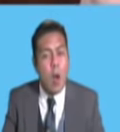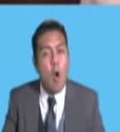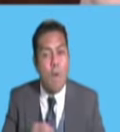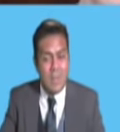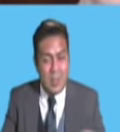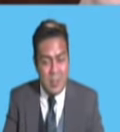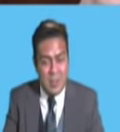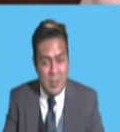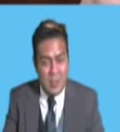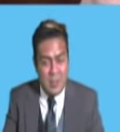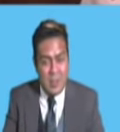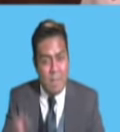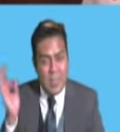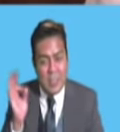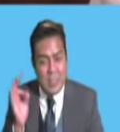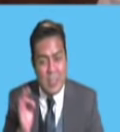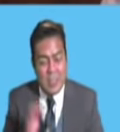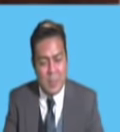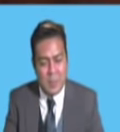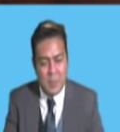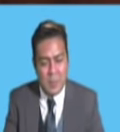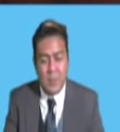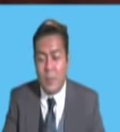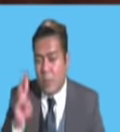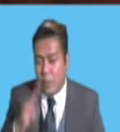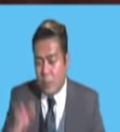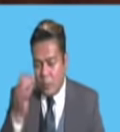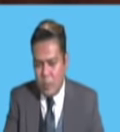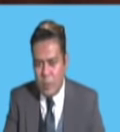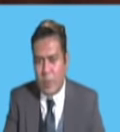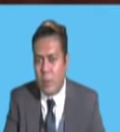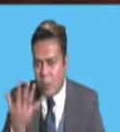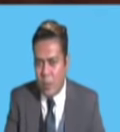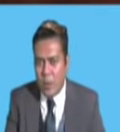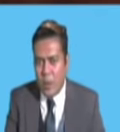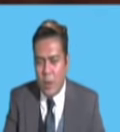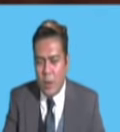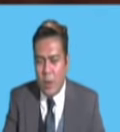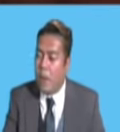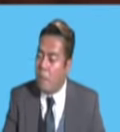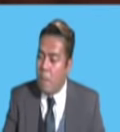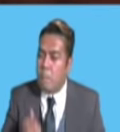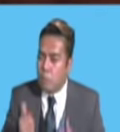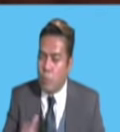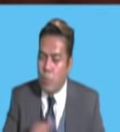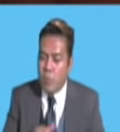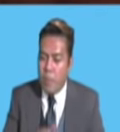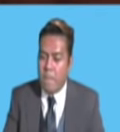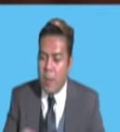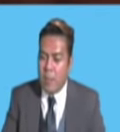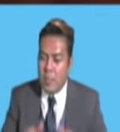make arrangements, including facilitate the traditional protocols to ensure that you have a maximum participation.